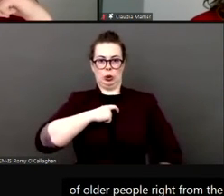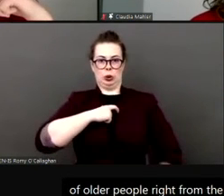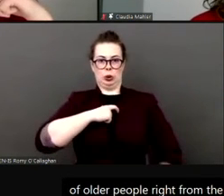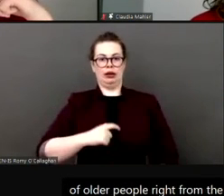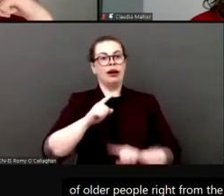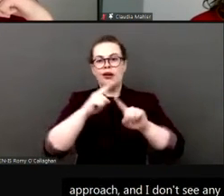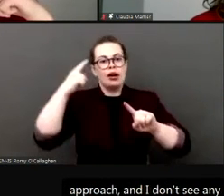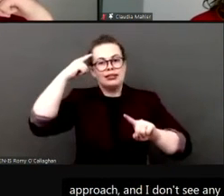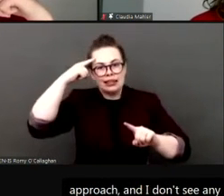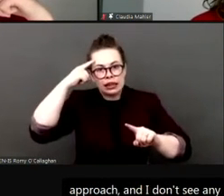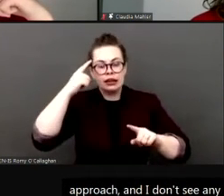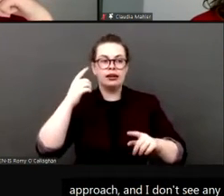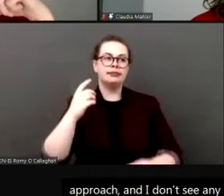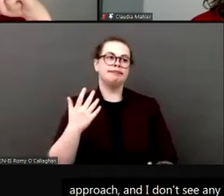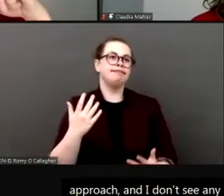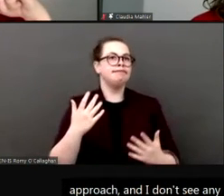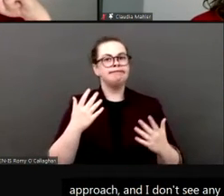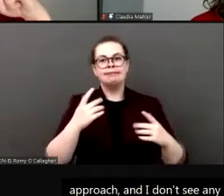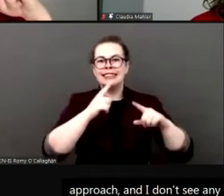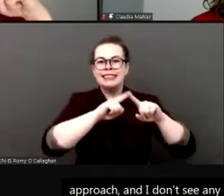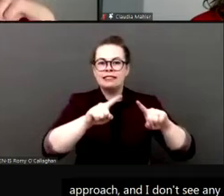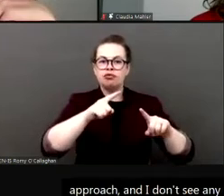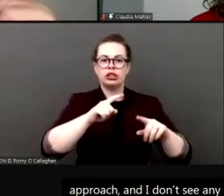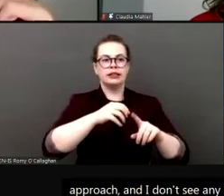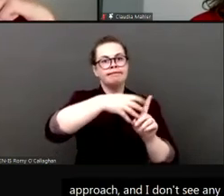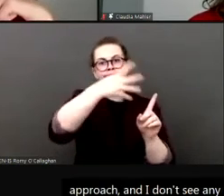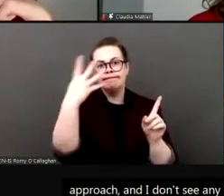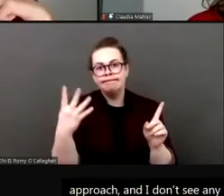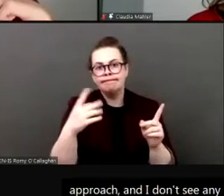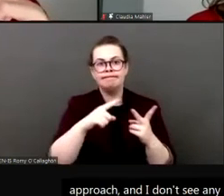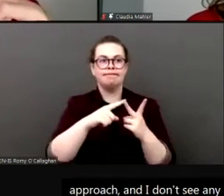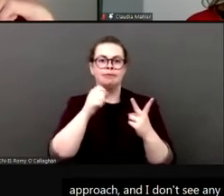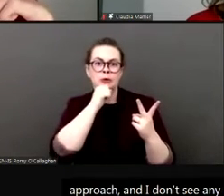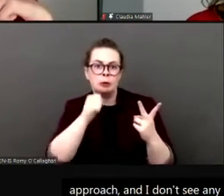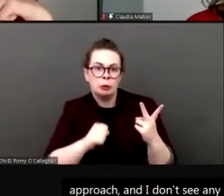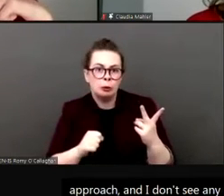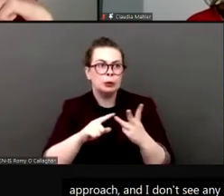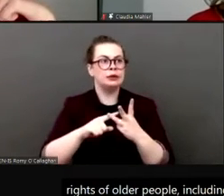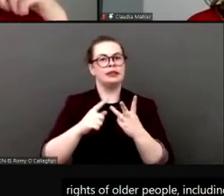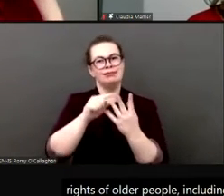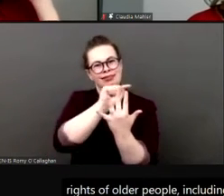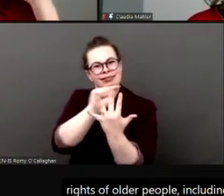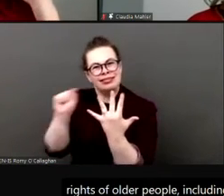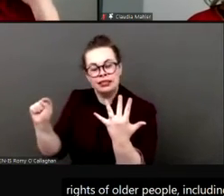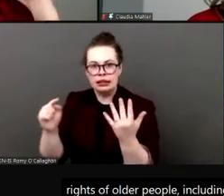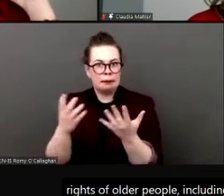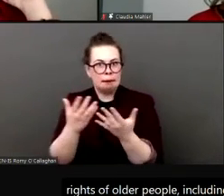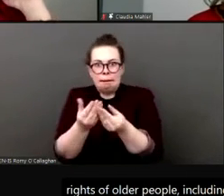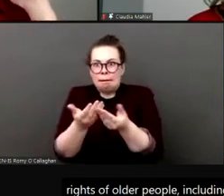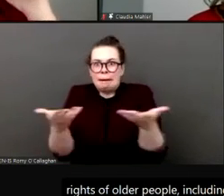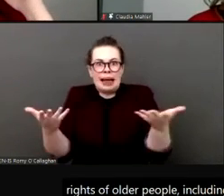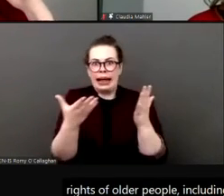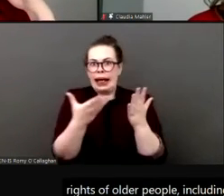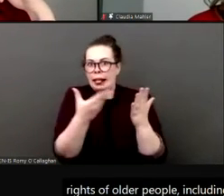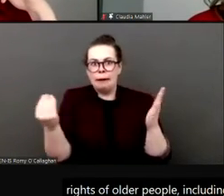People, including a specific article on older people with disabilities. And in fact, I see a lot of positive bridges that can